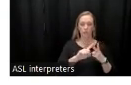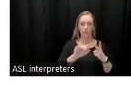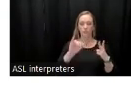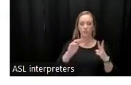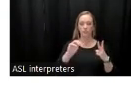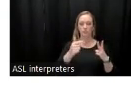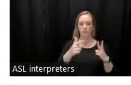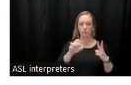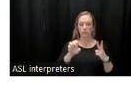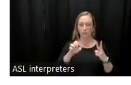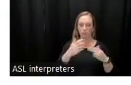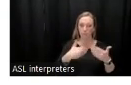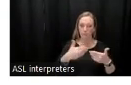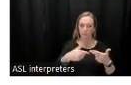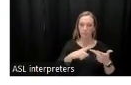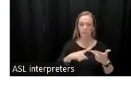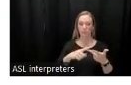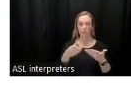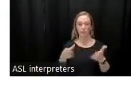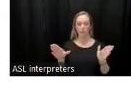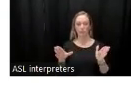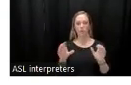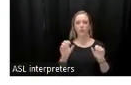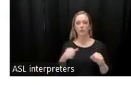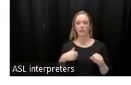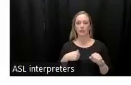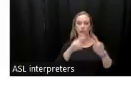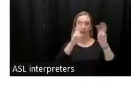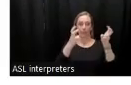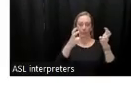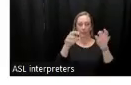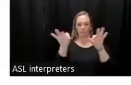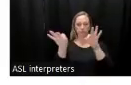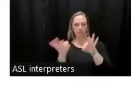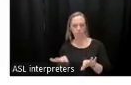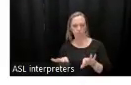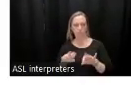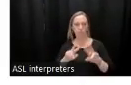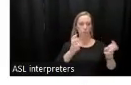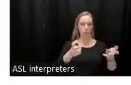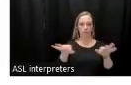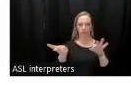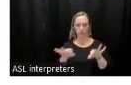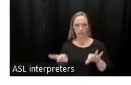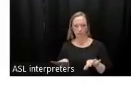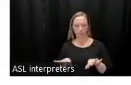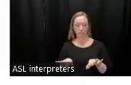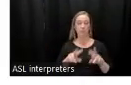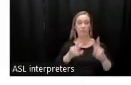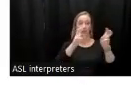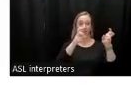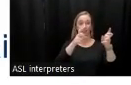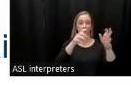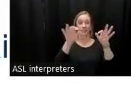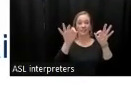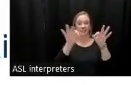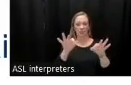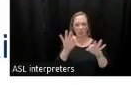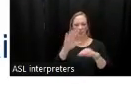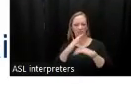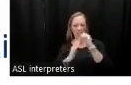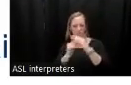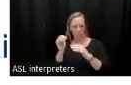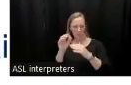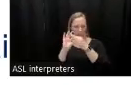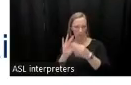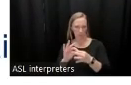you group it under these headings, and then you can describe what are the facilities that are associated with each of those activities. Another way that you can